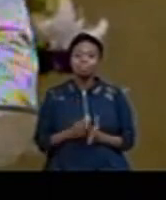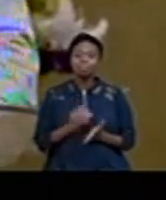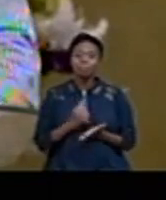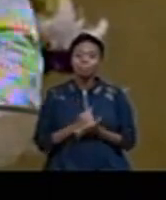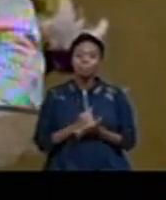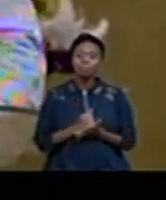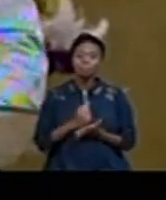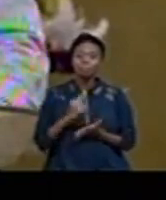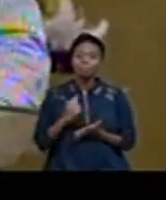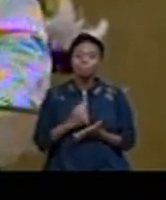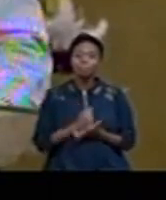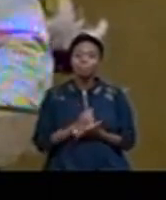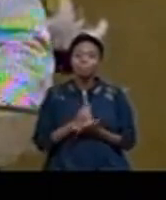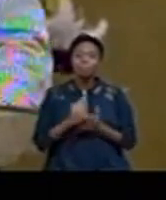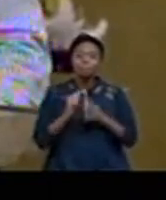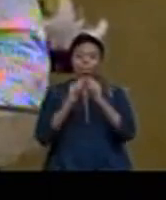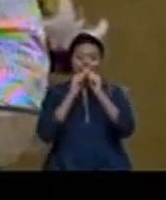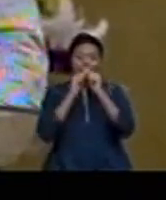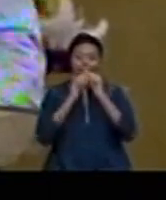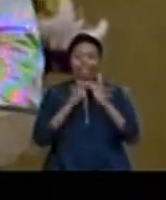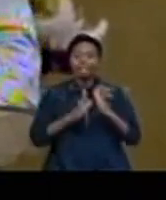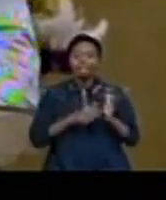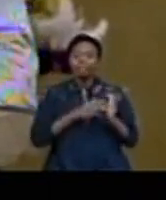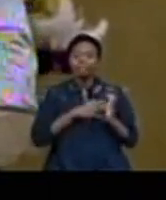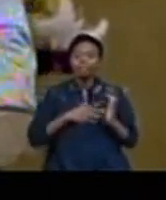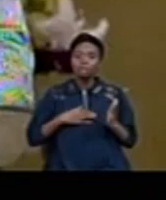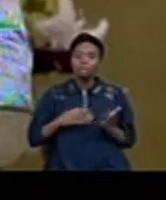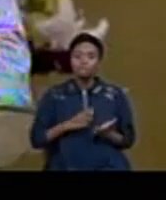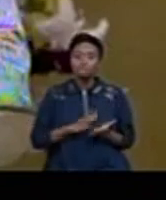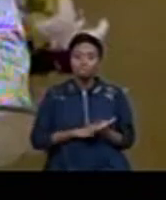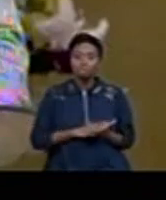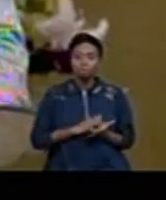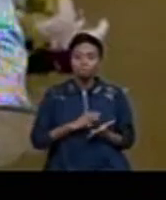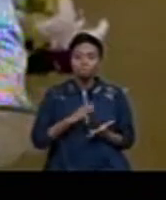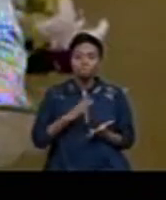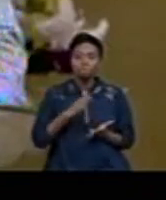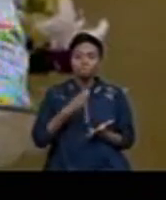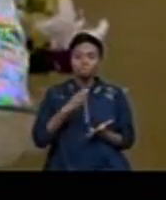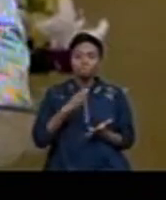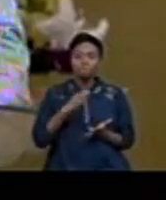Amen, amen. Blessings and glory,